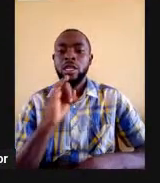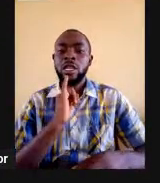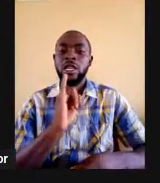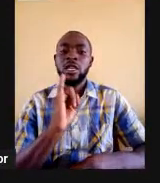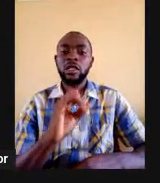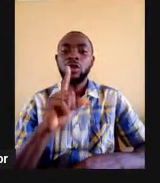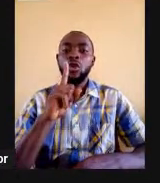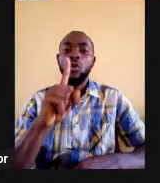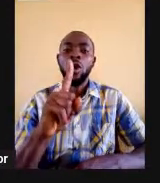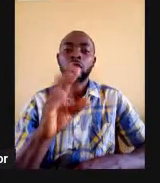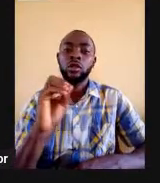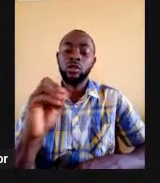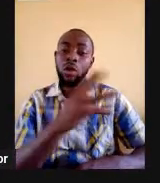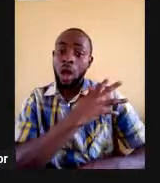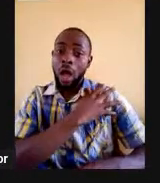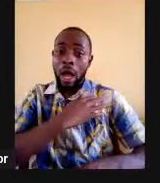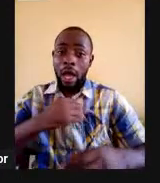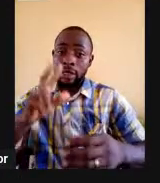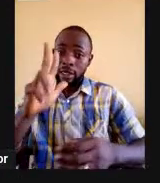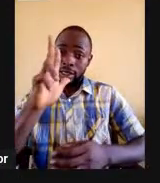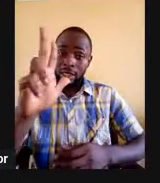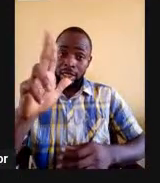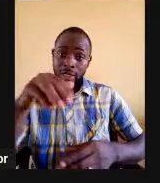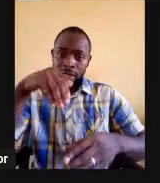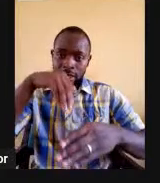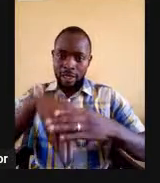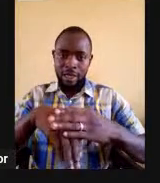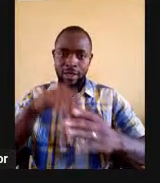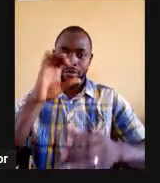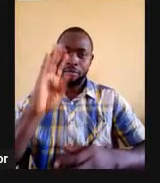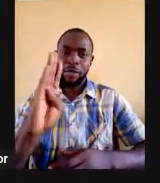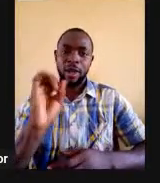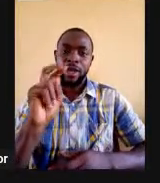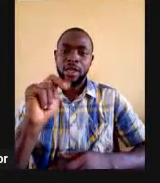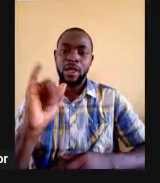And 3 in binary is 1 1.